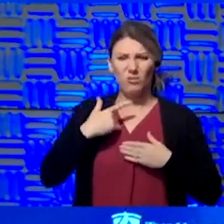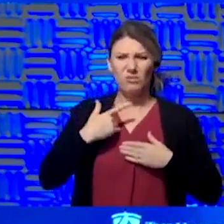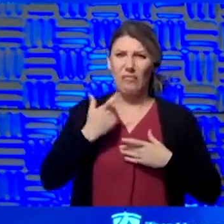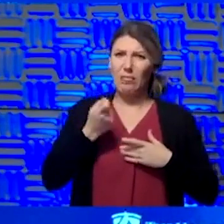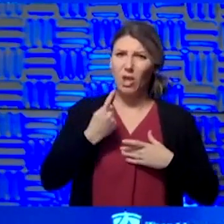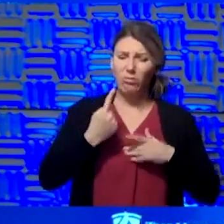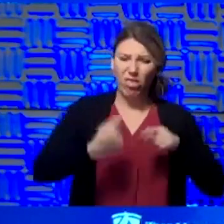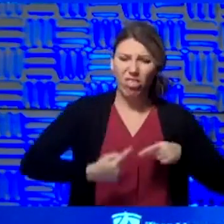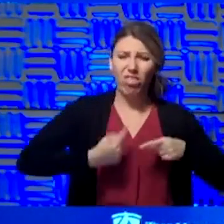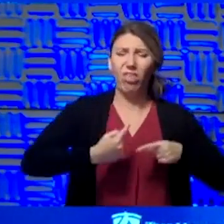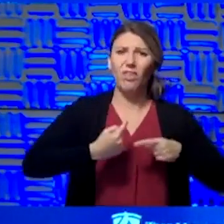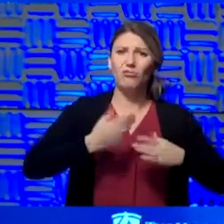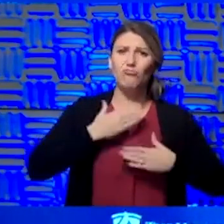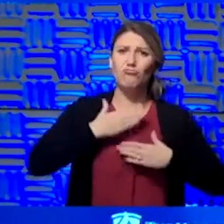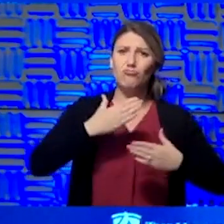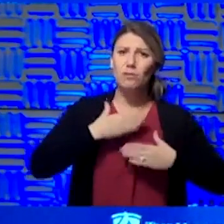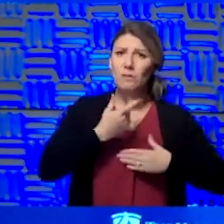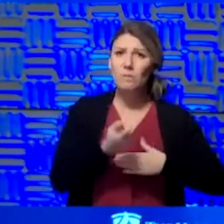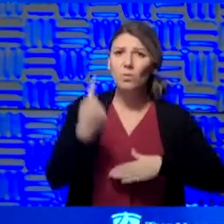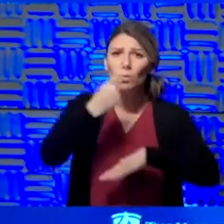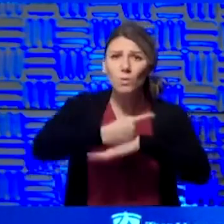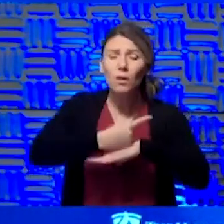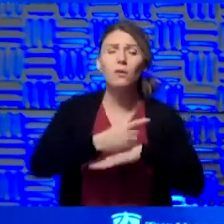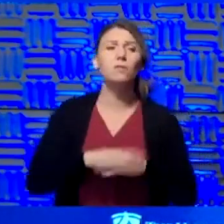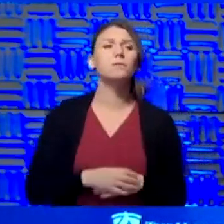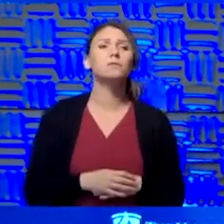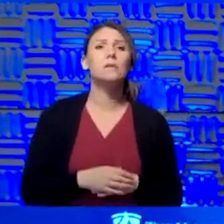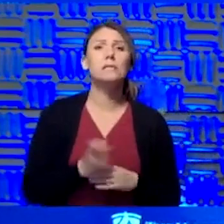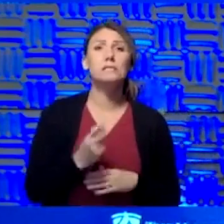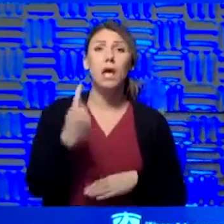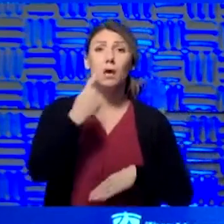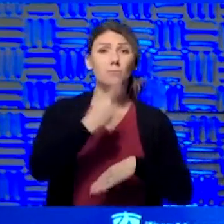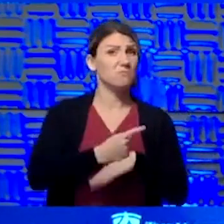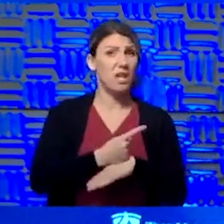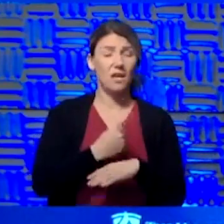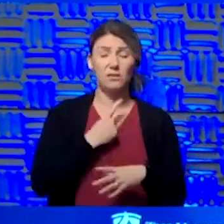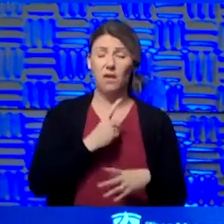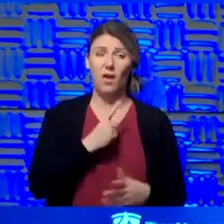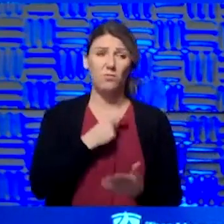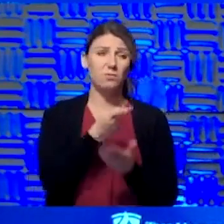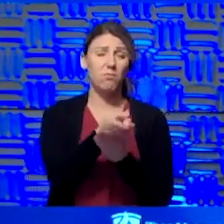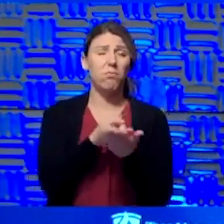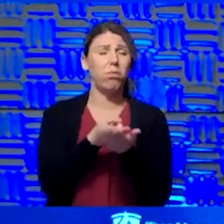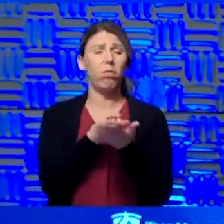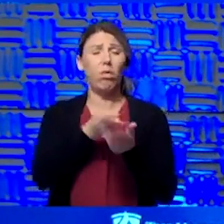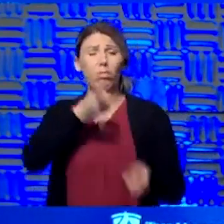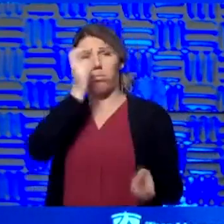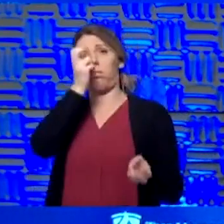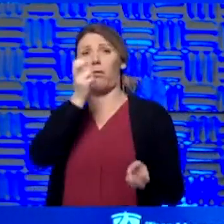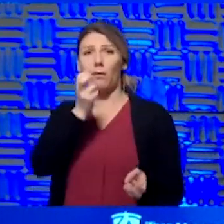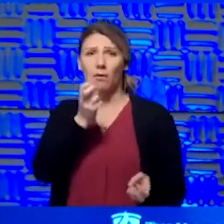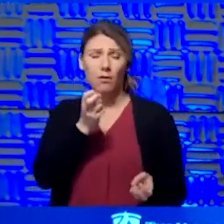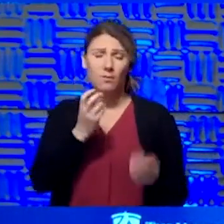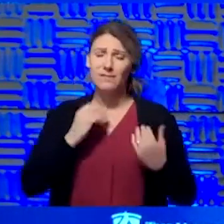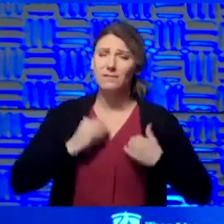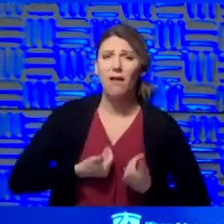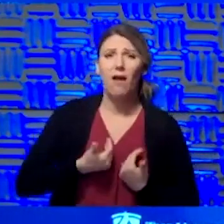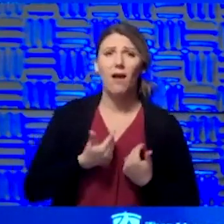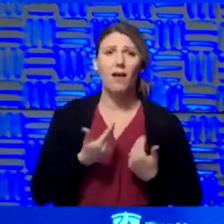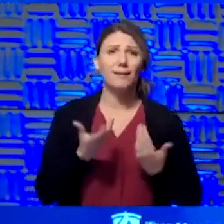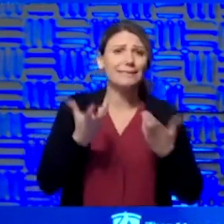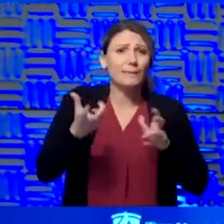breathe some days. Some days, like, I was just completely out of it. I was tired. I didn't want to get up. I didn't want